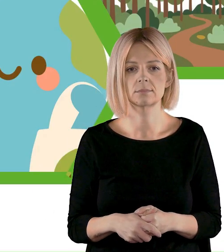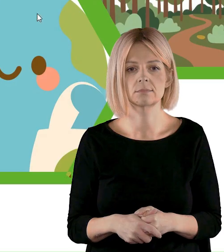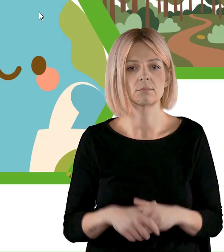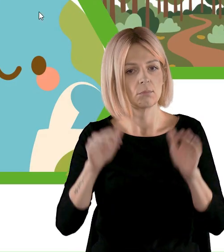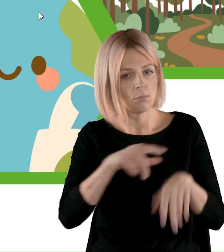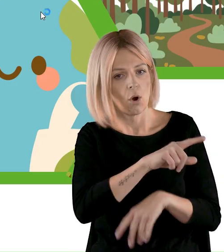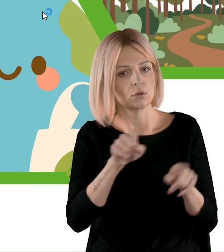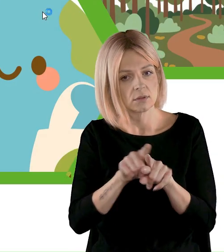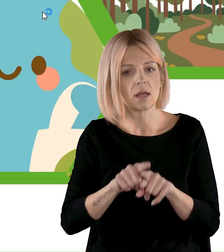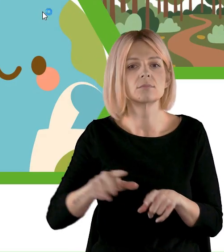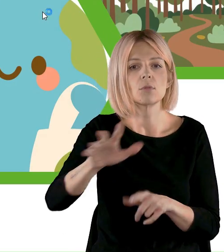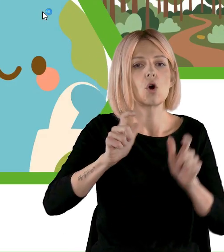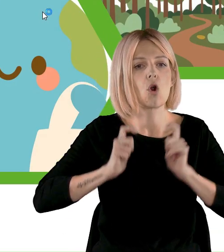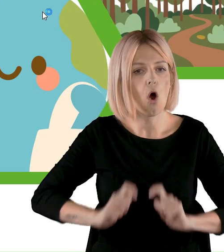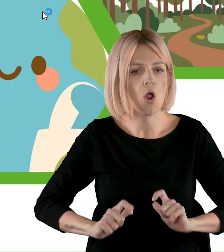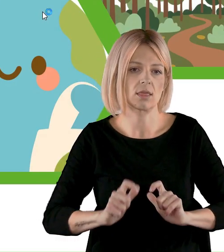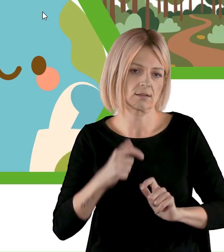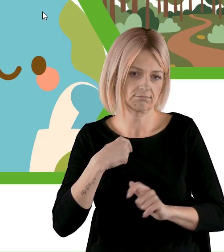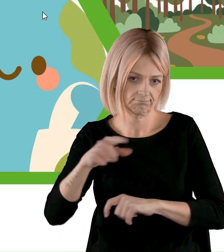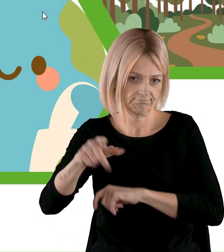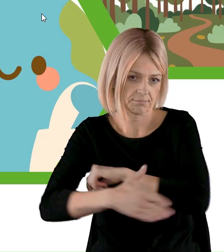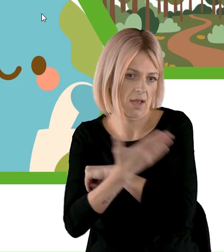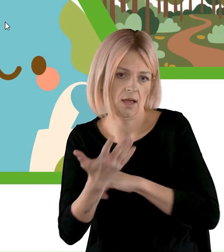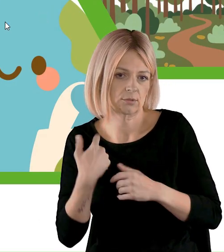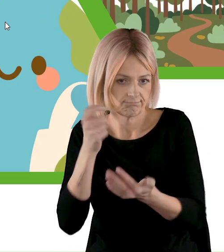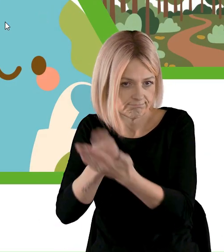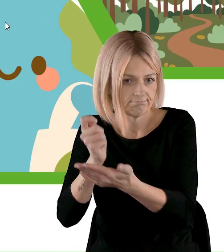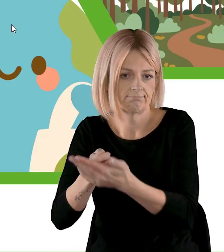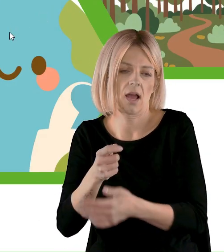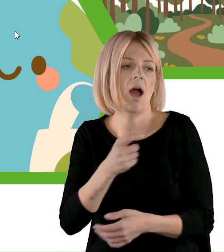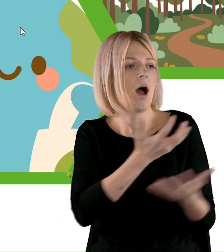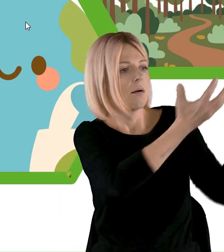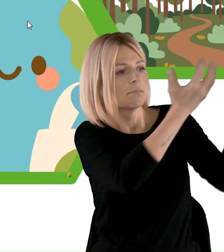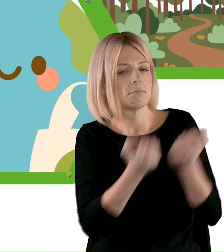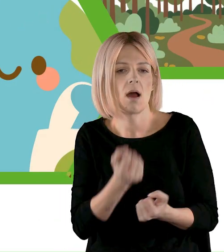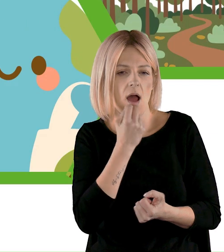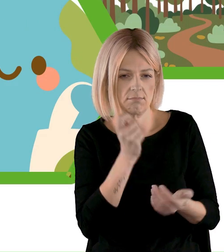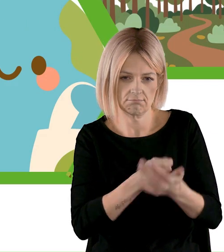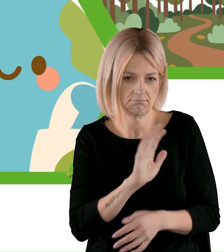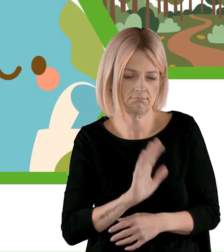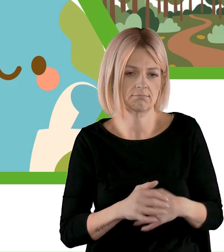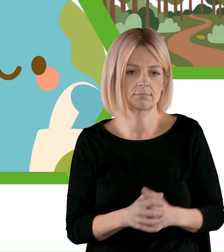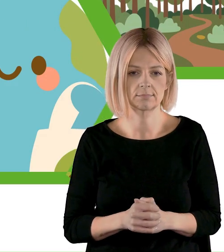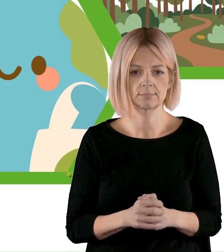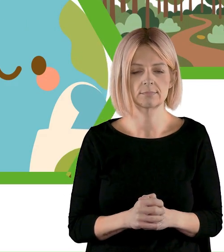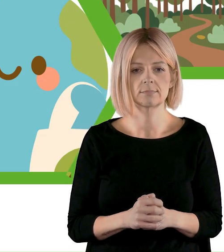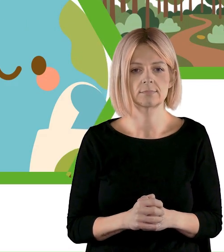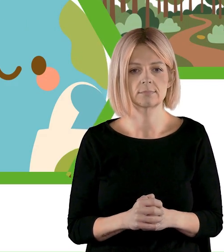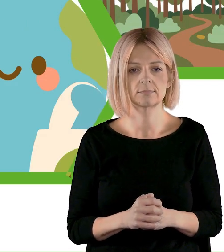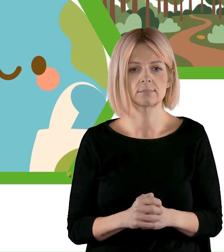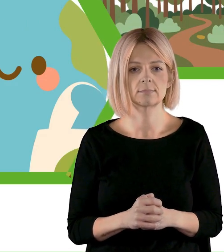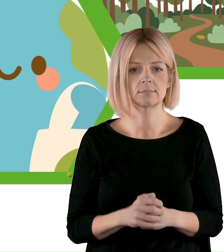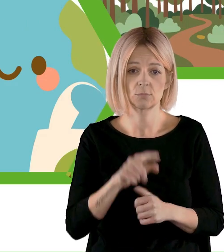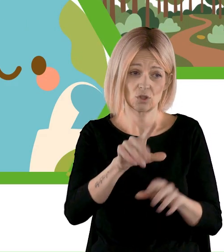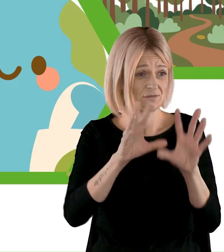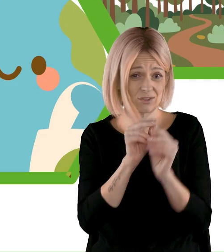is not only something that is work related, but it's something that you carry with you